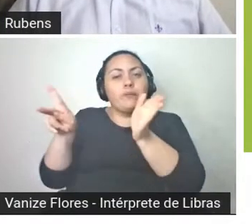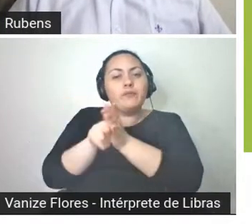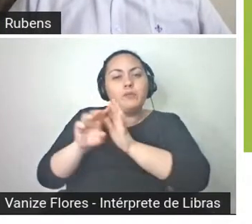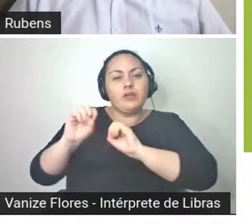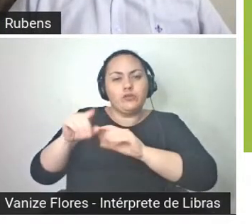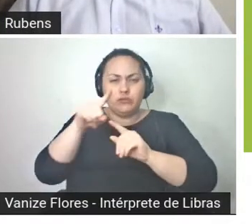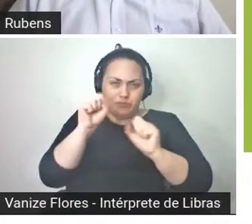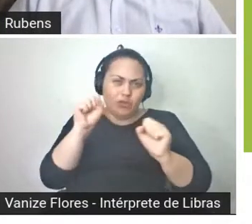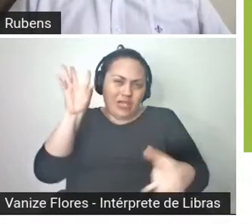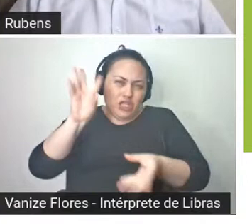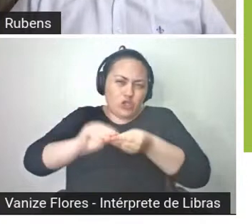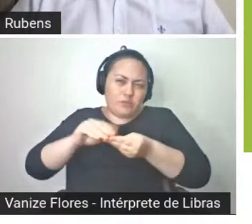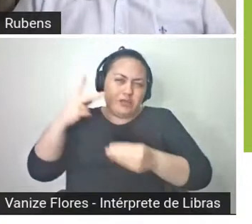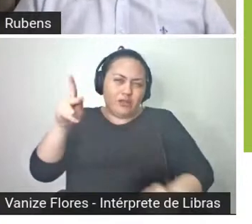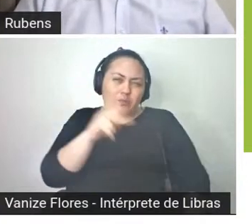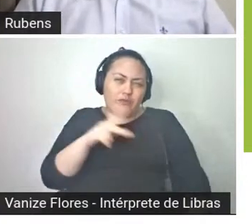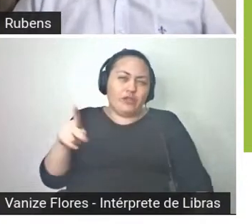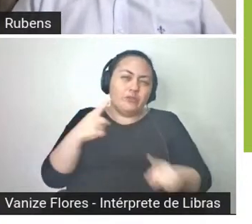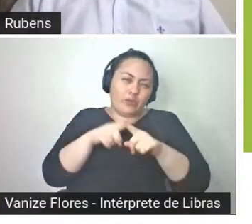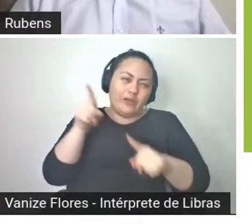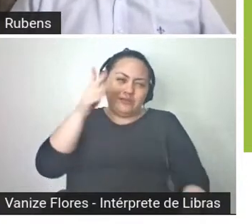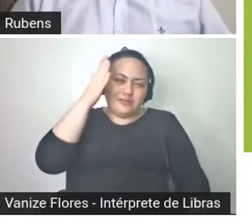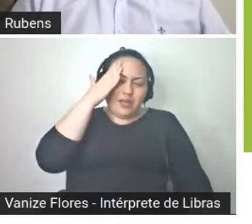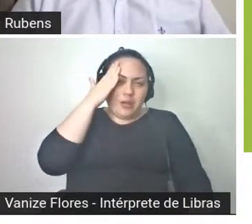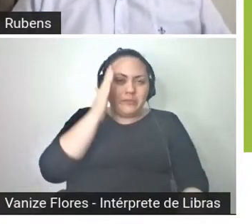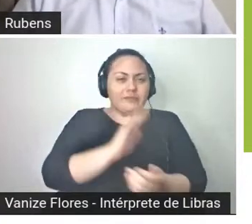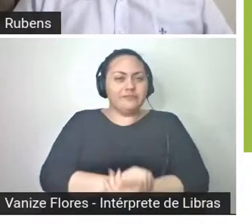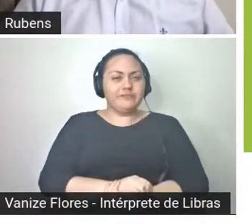Bruce, que... Okay. In Brazil, what we have